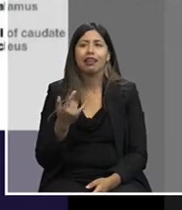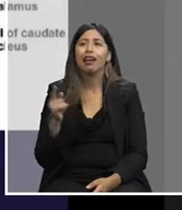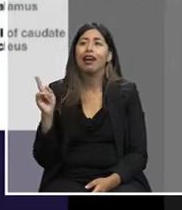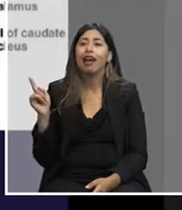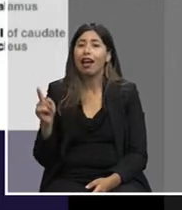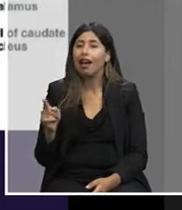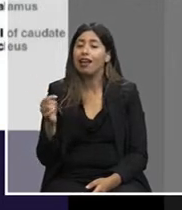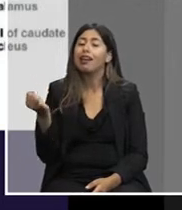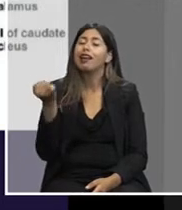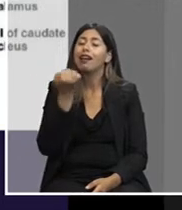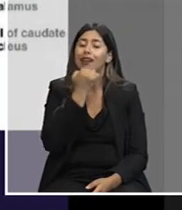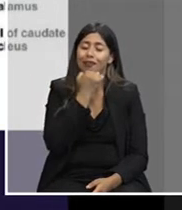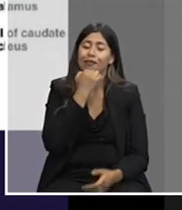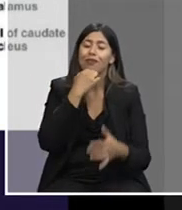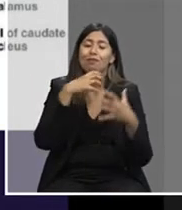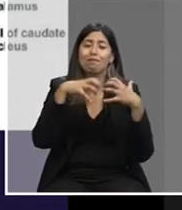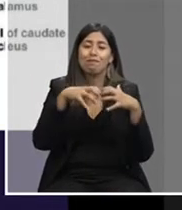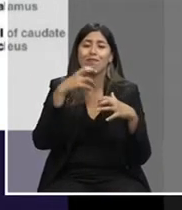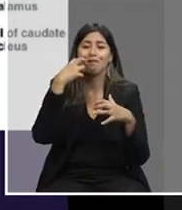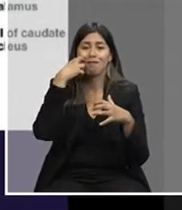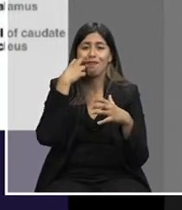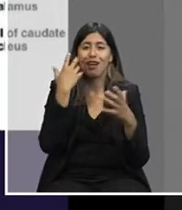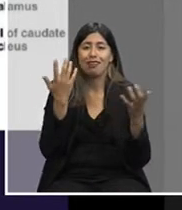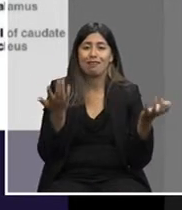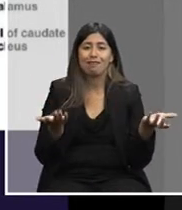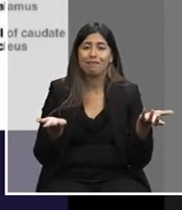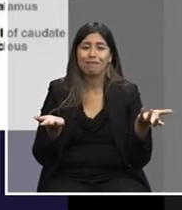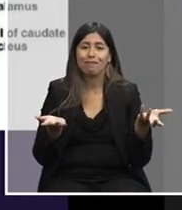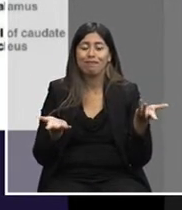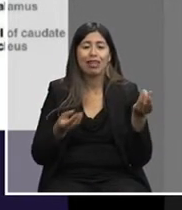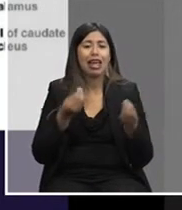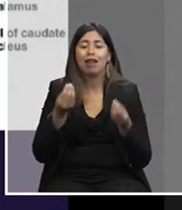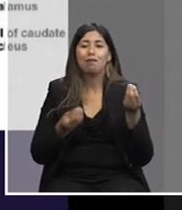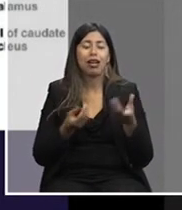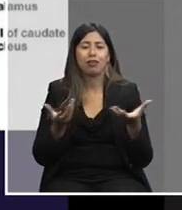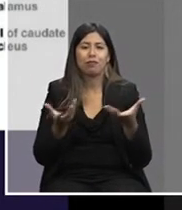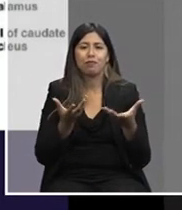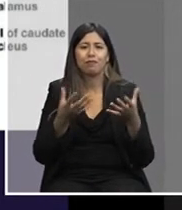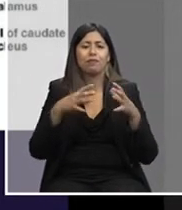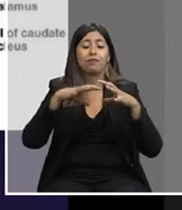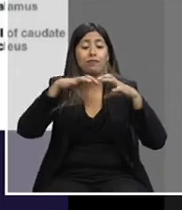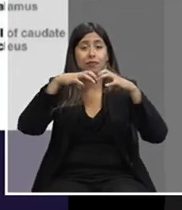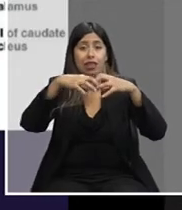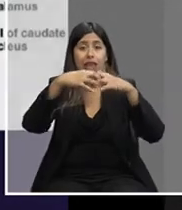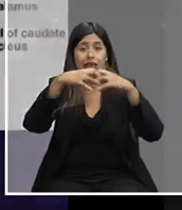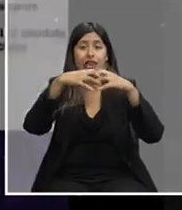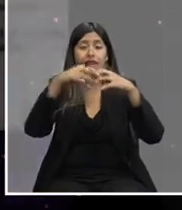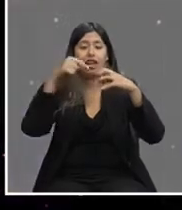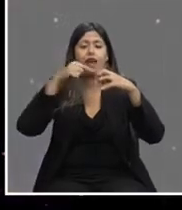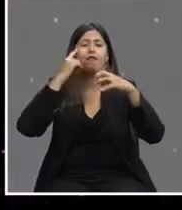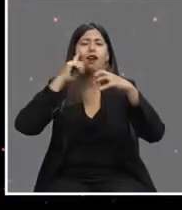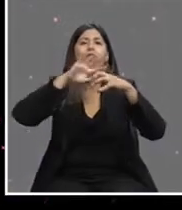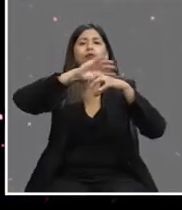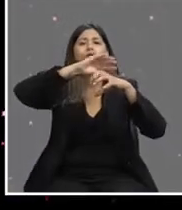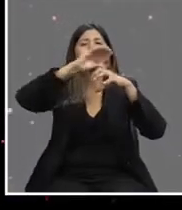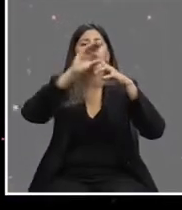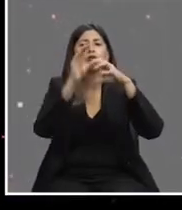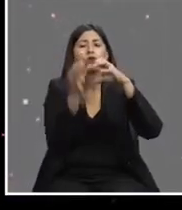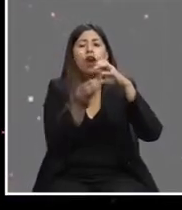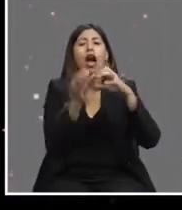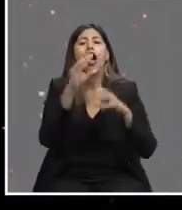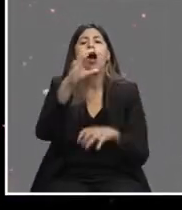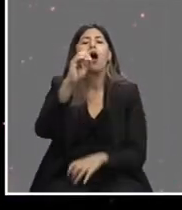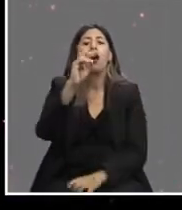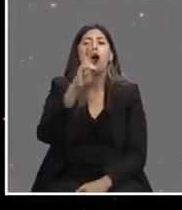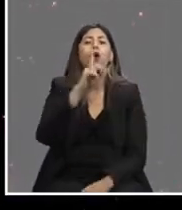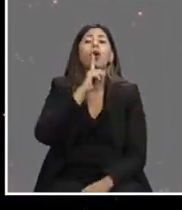species, the cerebral cortex that you see here in yellow has developed abruptly over the last tens of thousands of years. This part